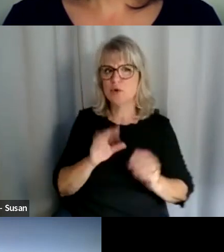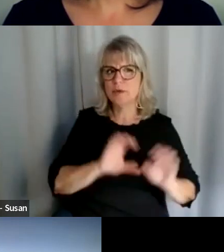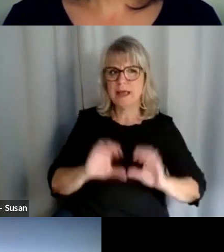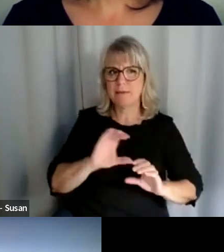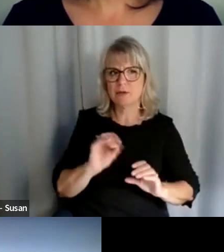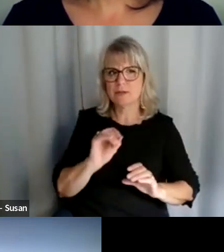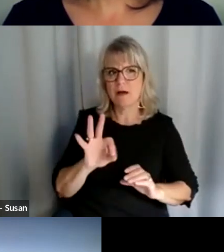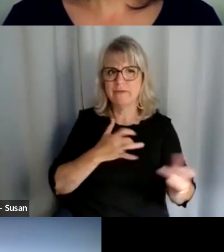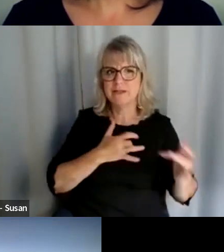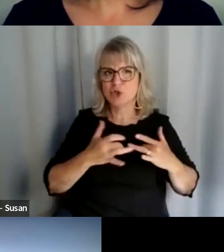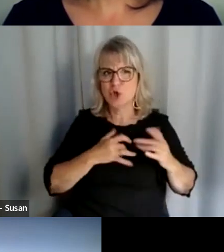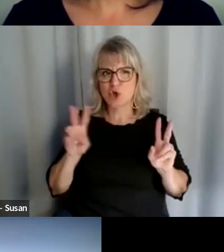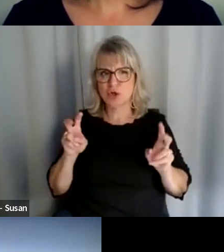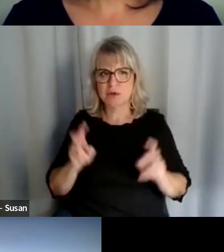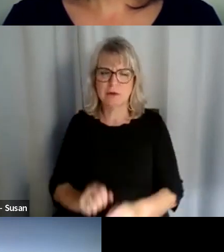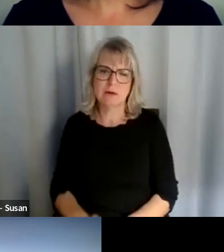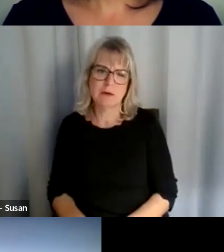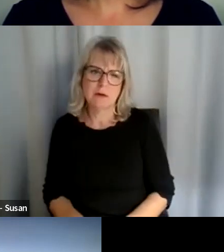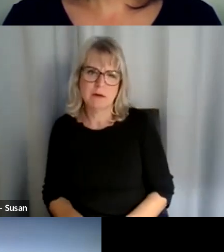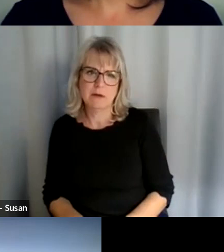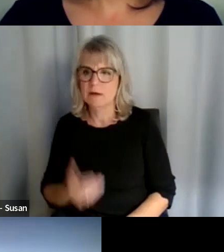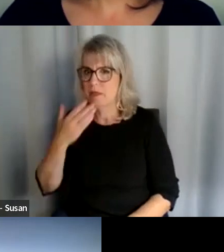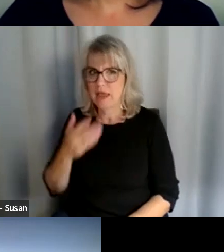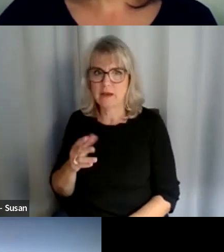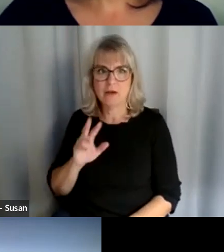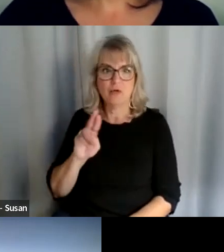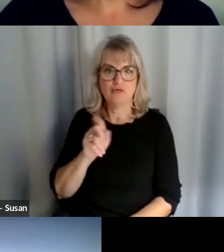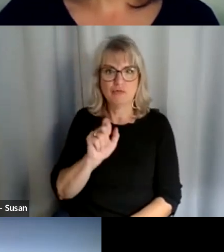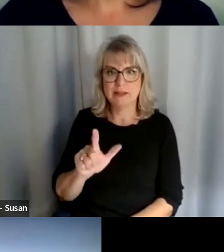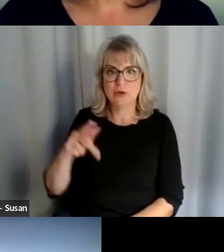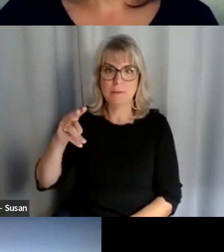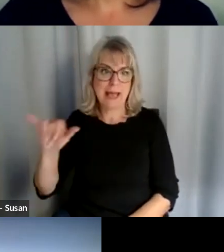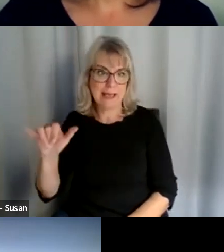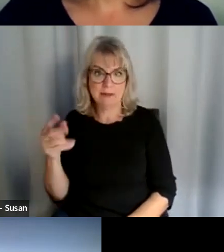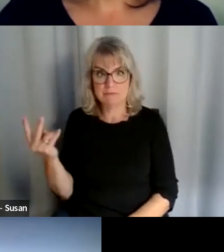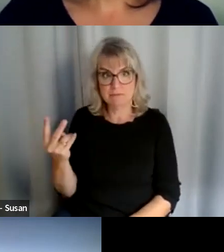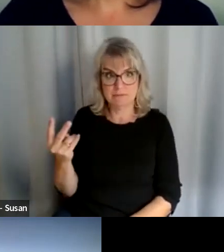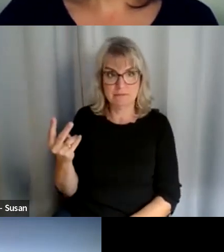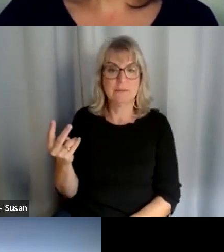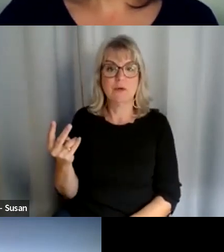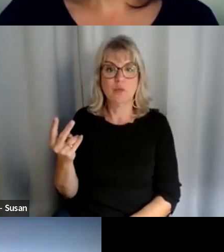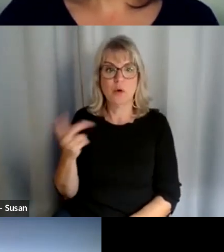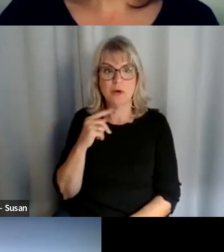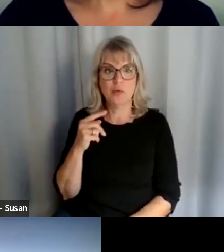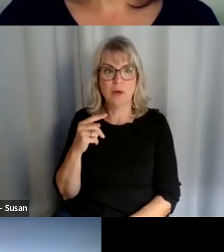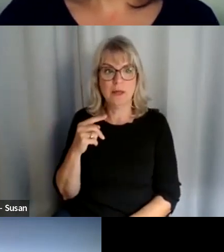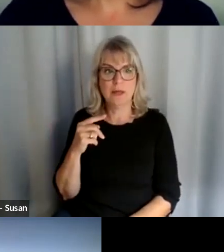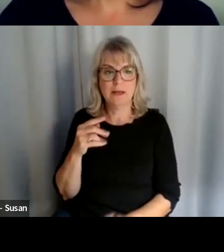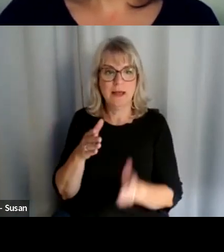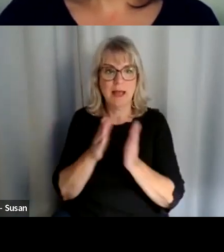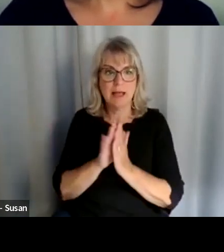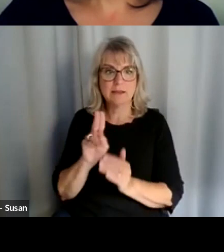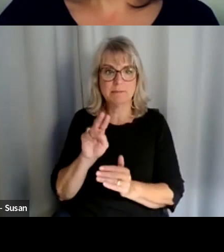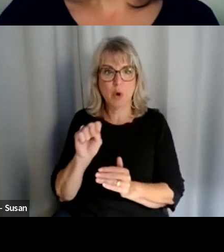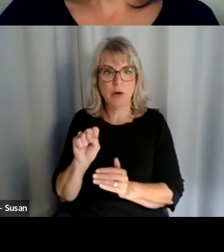concern? Thank you. Rachel, Patty, why don't we ask you, why don't we redirect Boris's question to